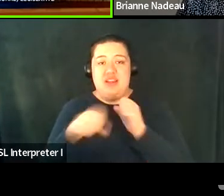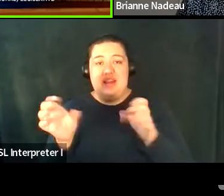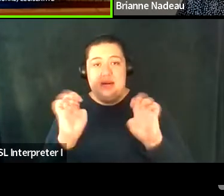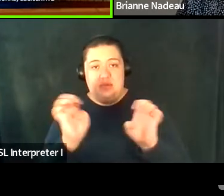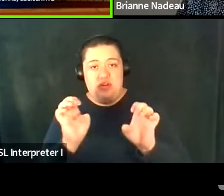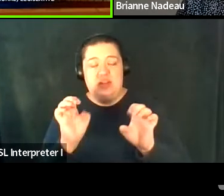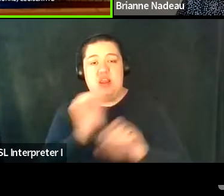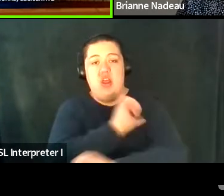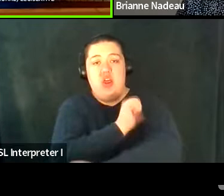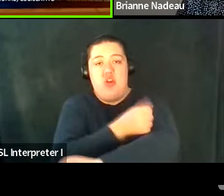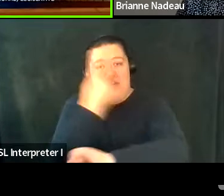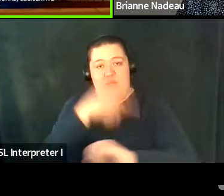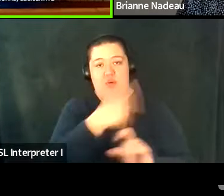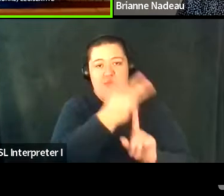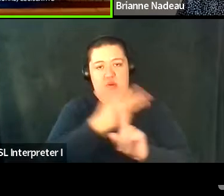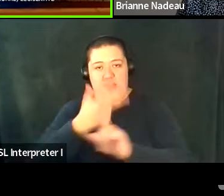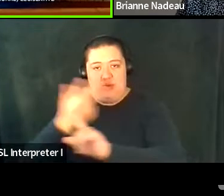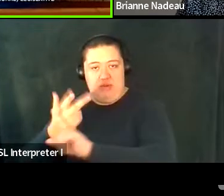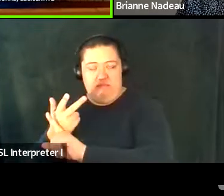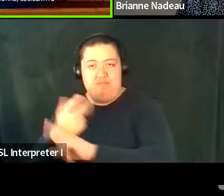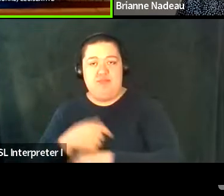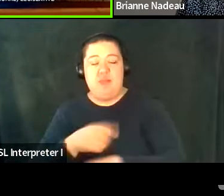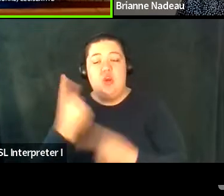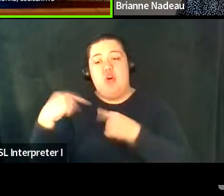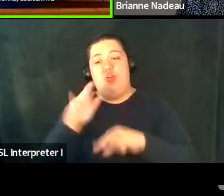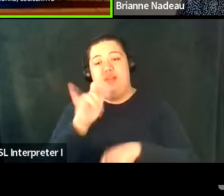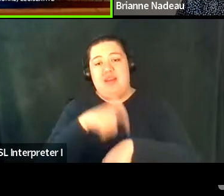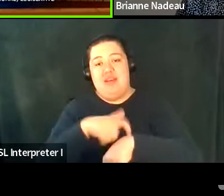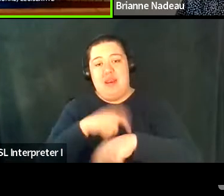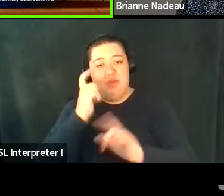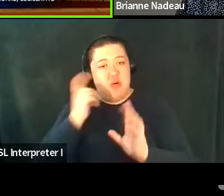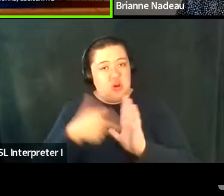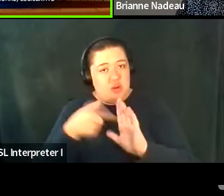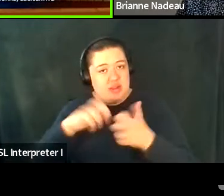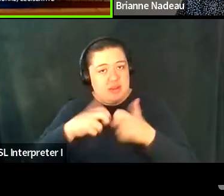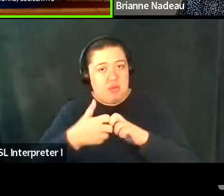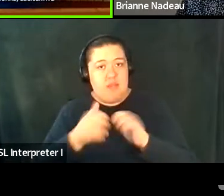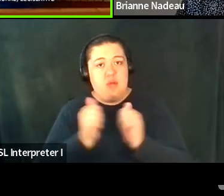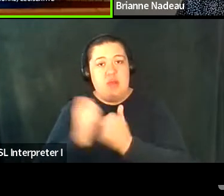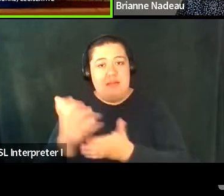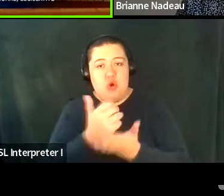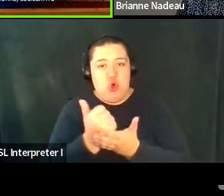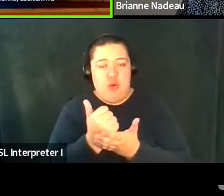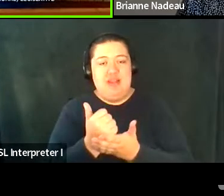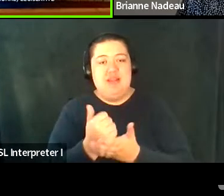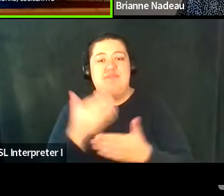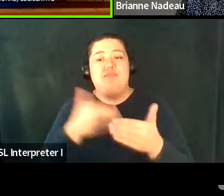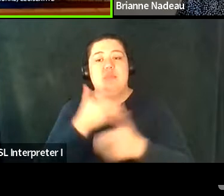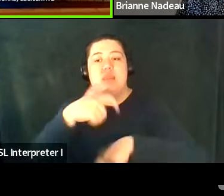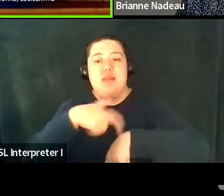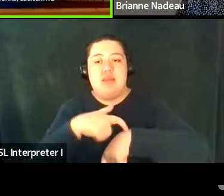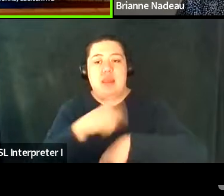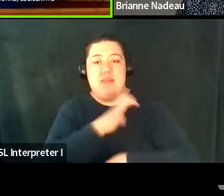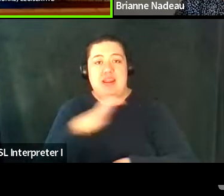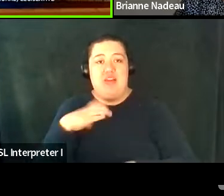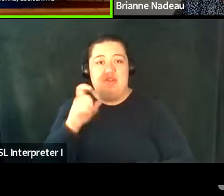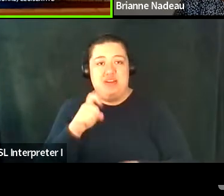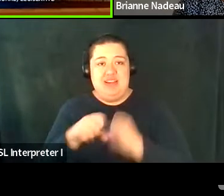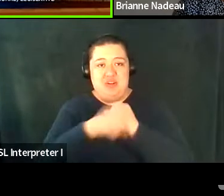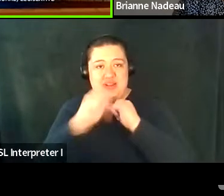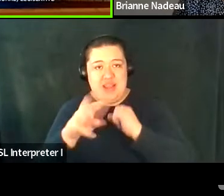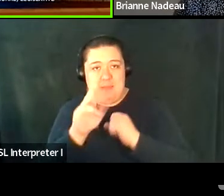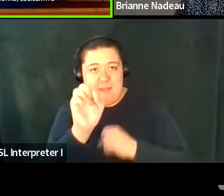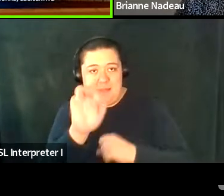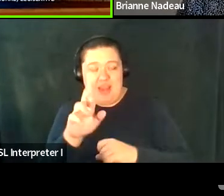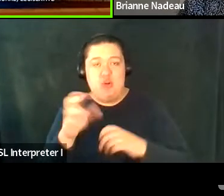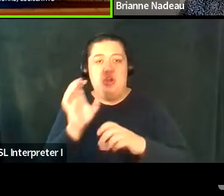only 3 months at a time. During that time, we noticed these problems with procurements. And the next time the council needed to extend the mayor's